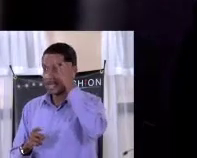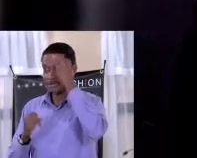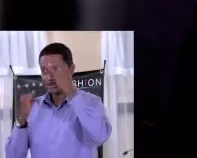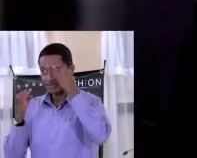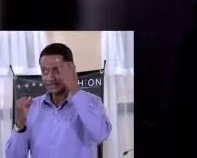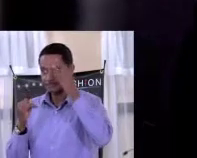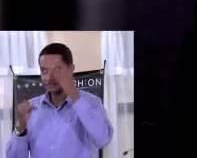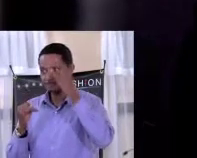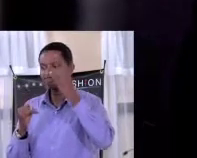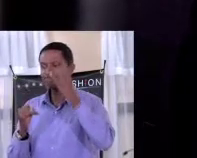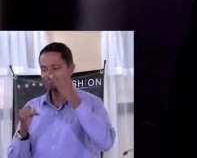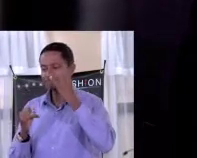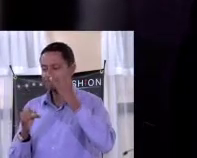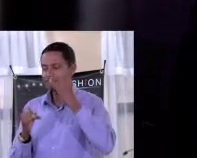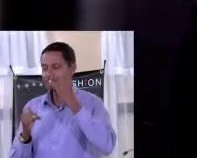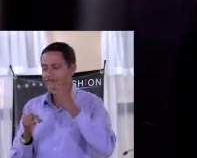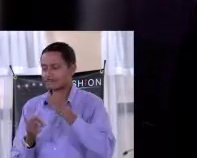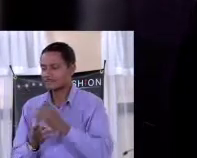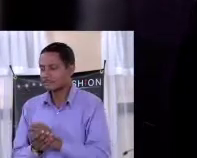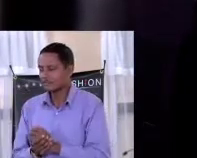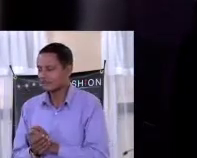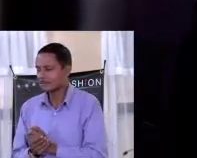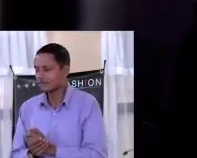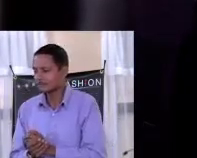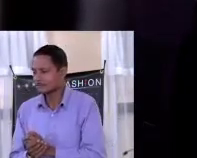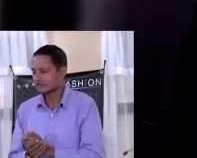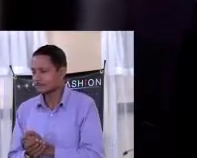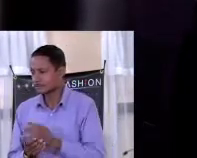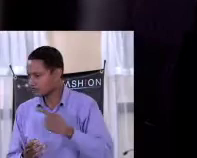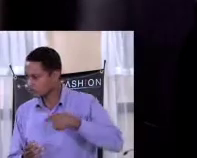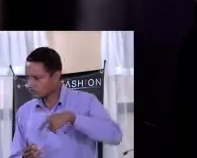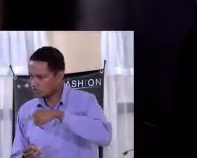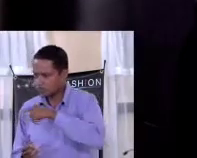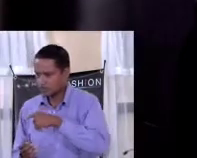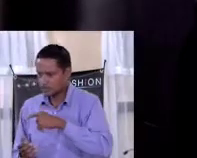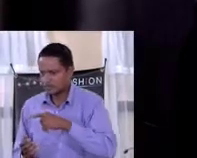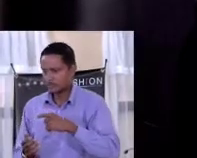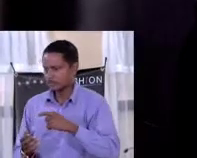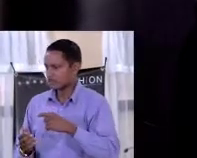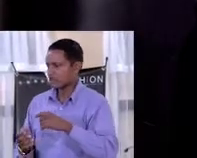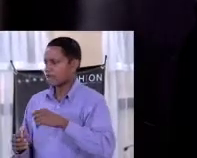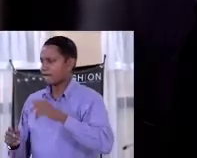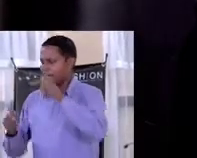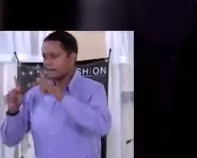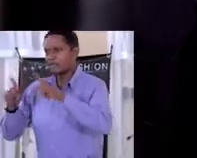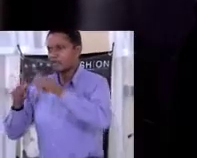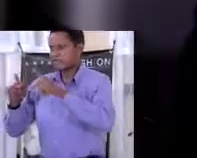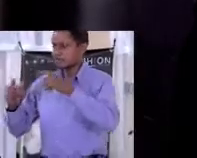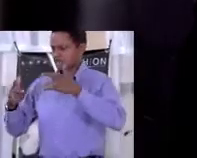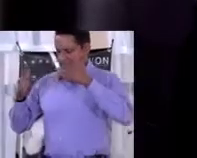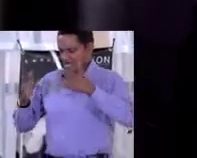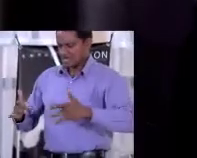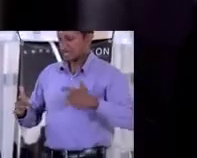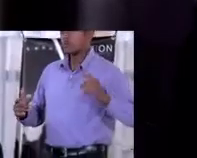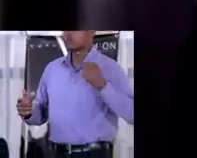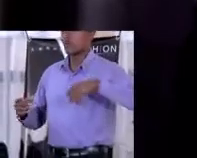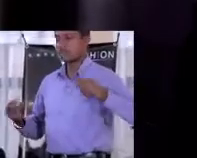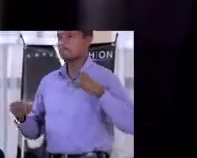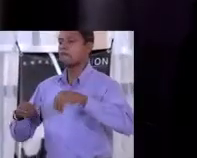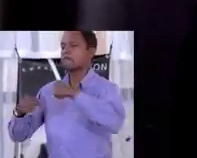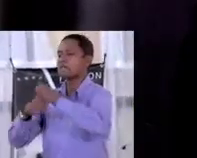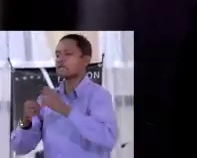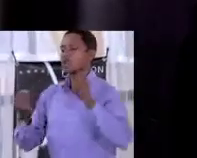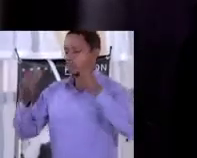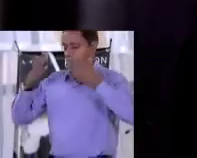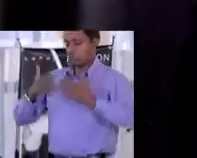know, so that we're not just making clothes. We're not just covering naked people. We're not just opening magazines and doing a polka